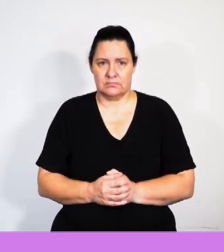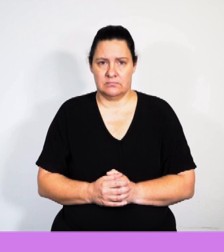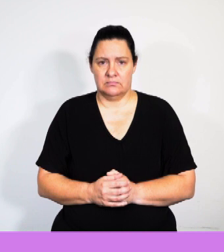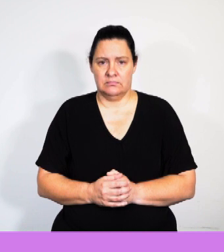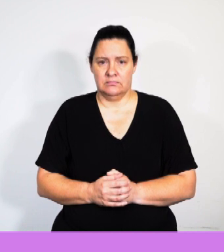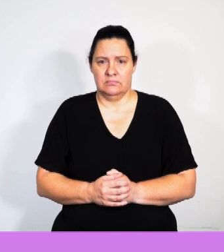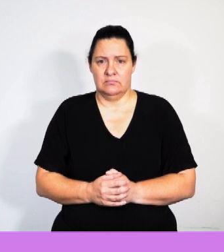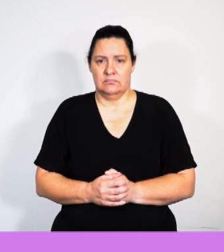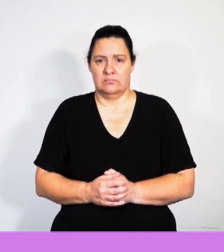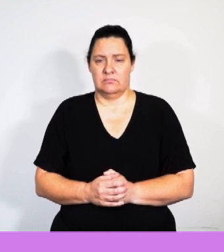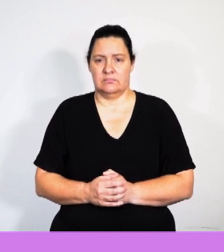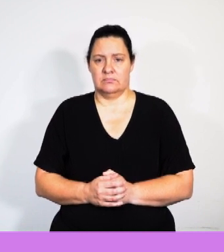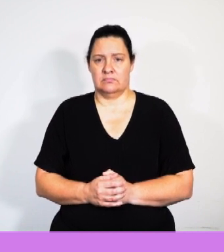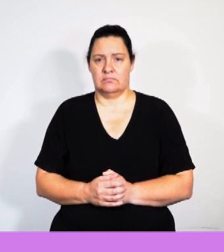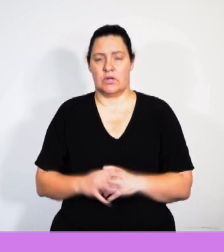So,